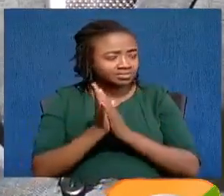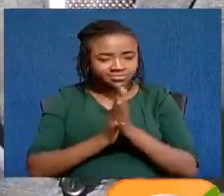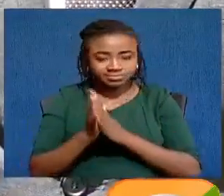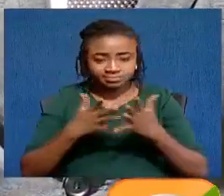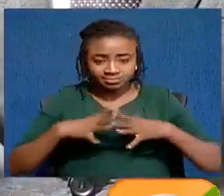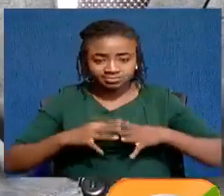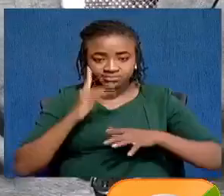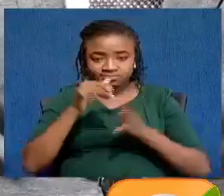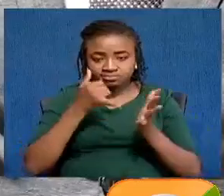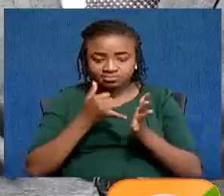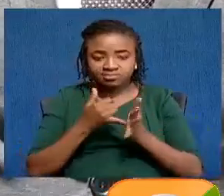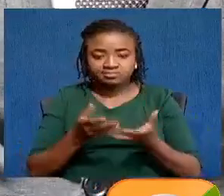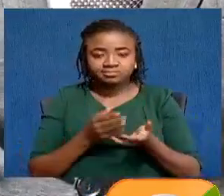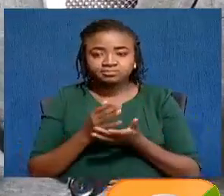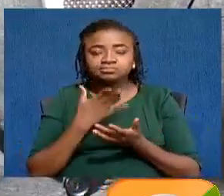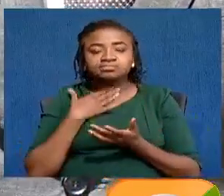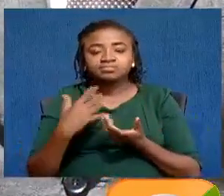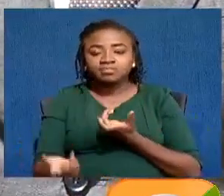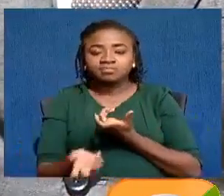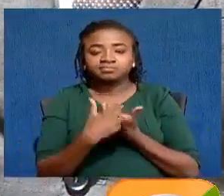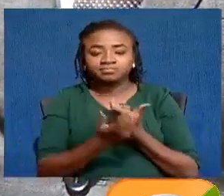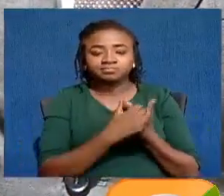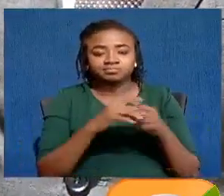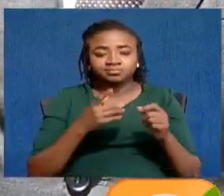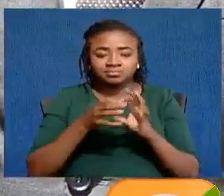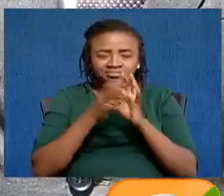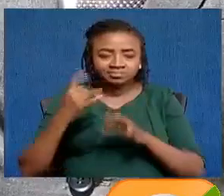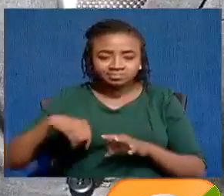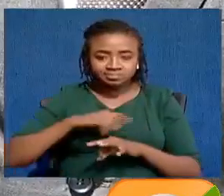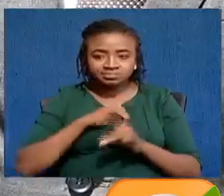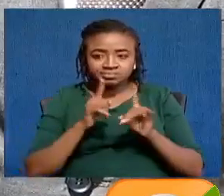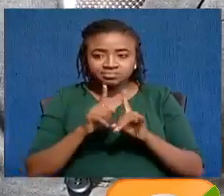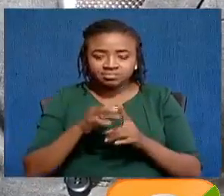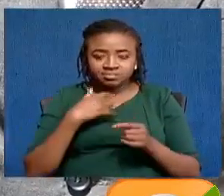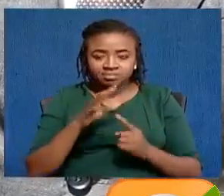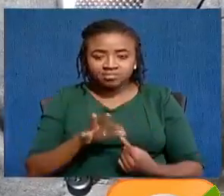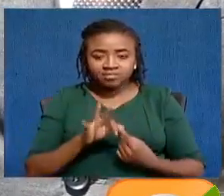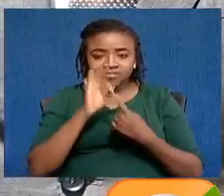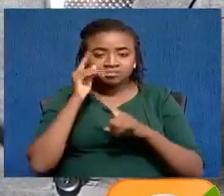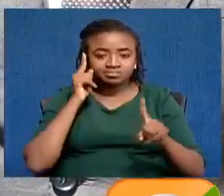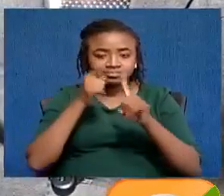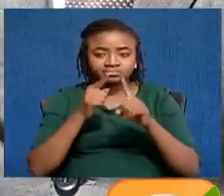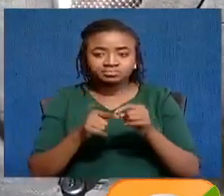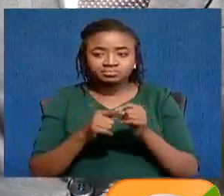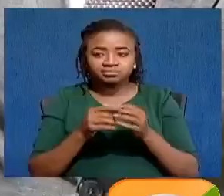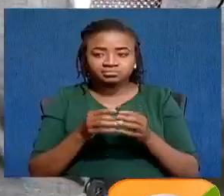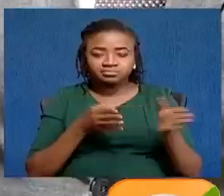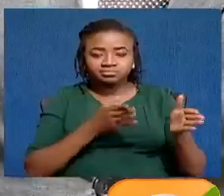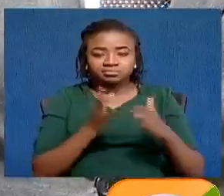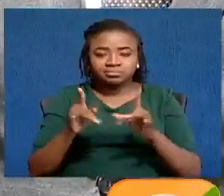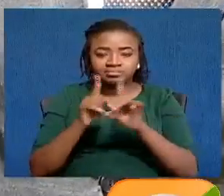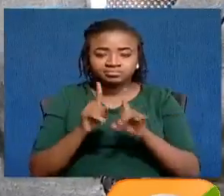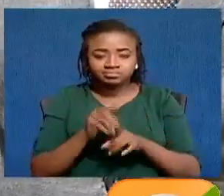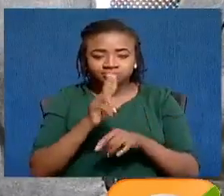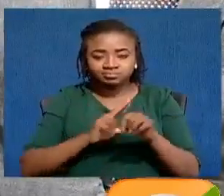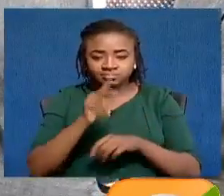interested partners who would want to join us and perhaps form special purpose vehicles and utilize the PPP